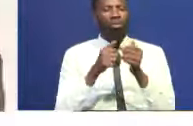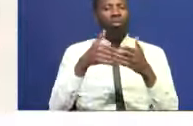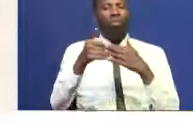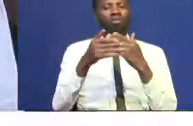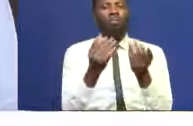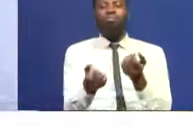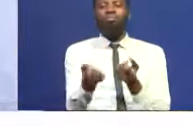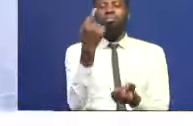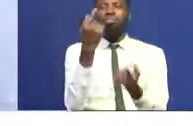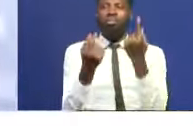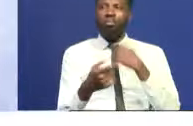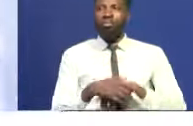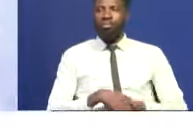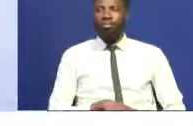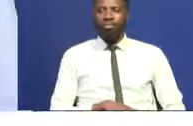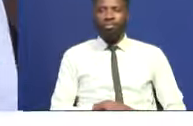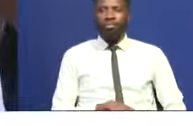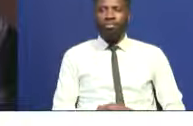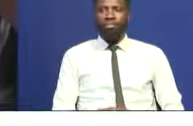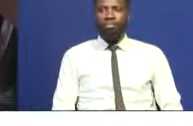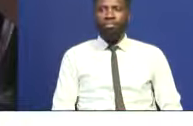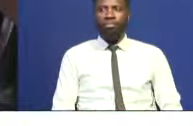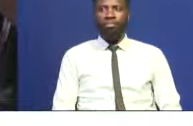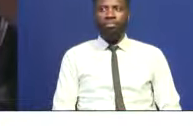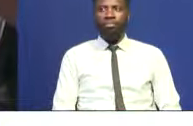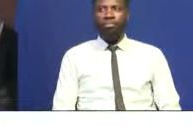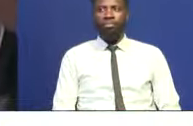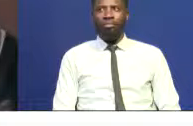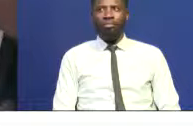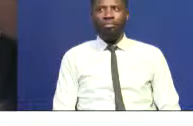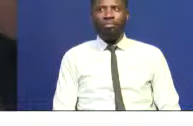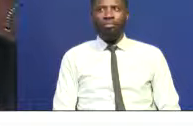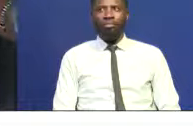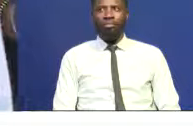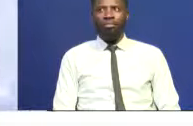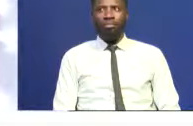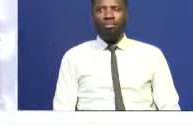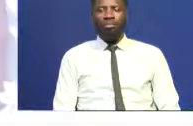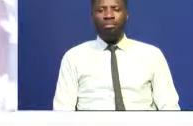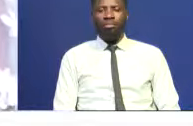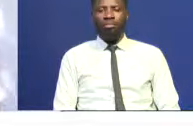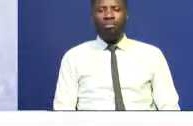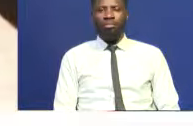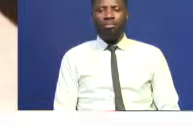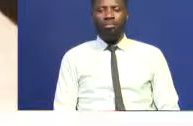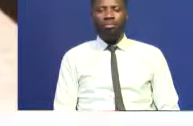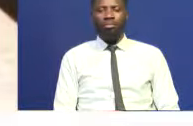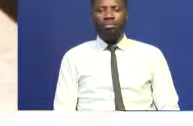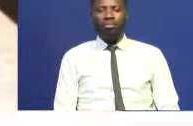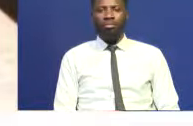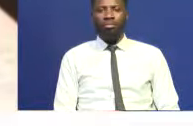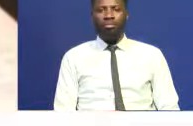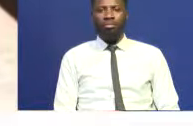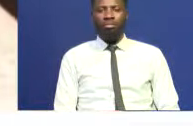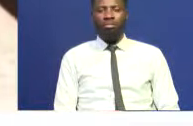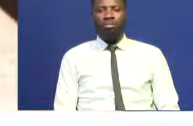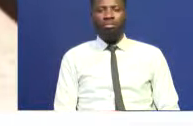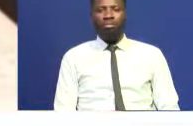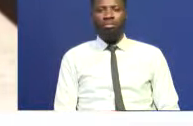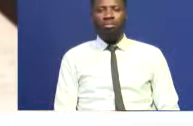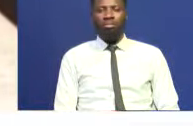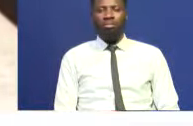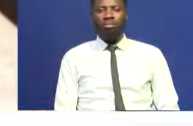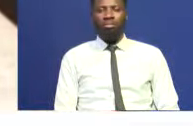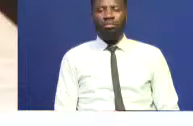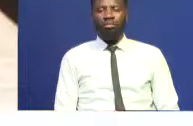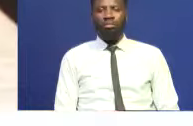lies ahead. Nitakuwa na shukrani sana kwake, mtoto mwenye ako sawa na mwenye ako na ulemavu, wote